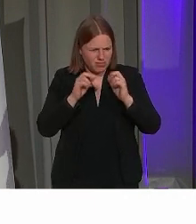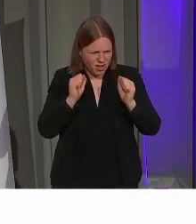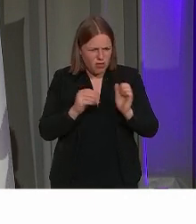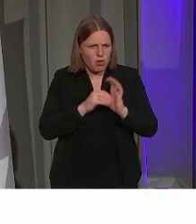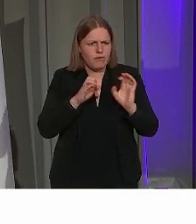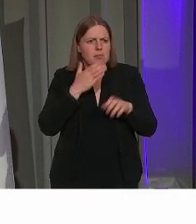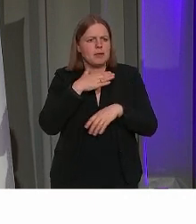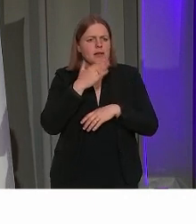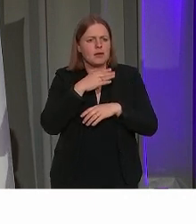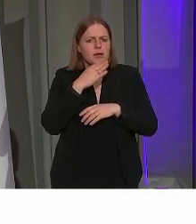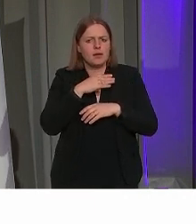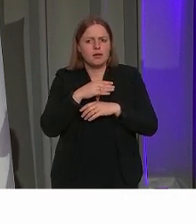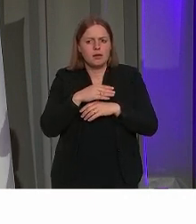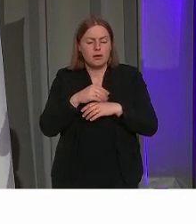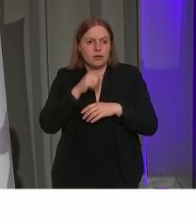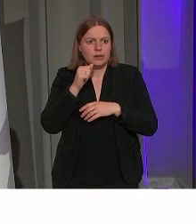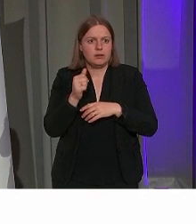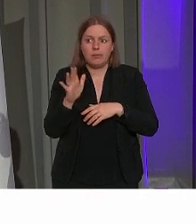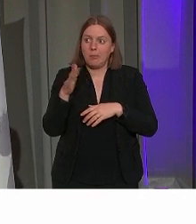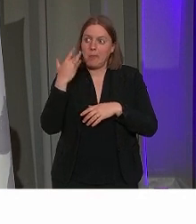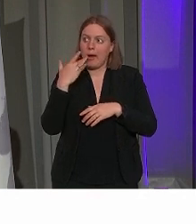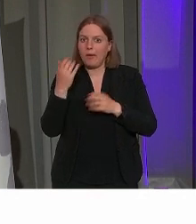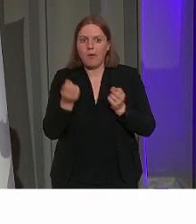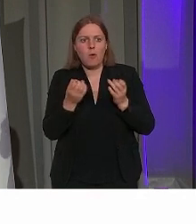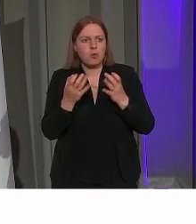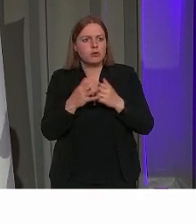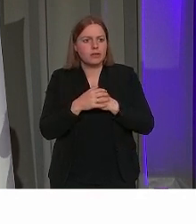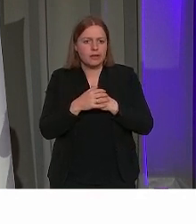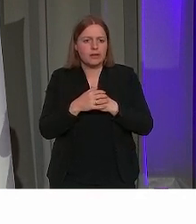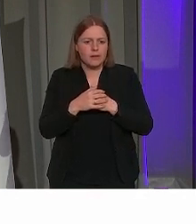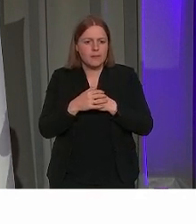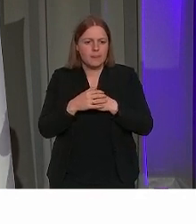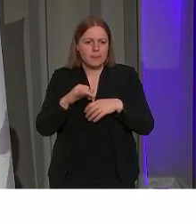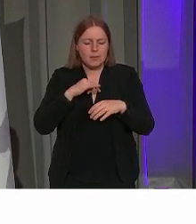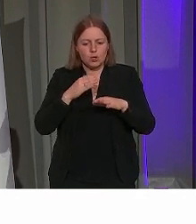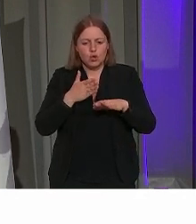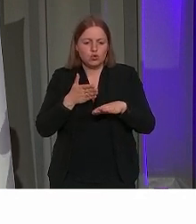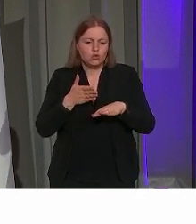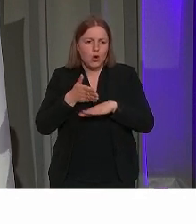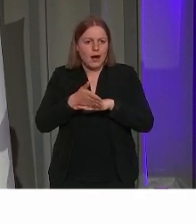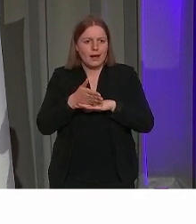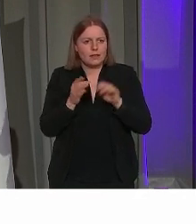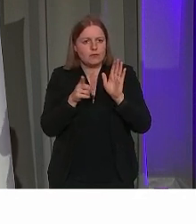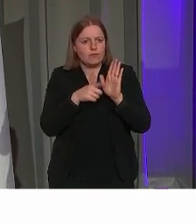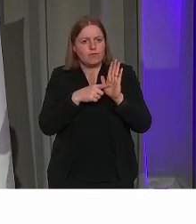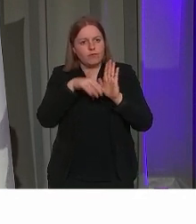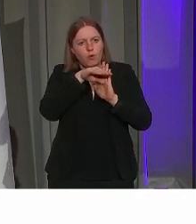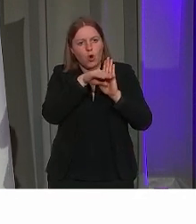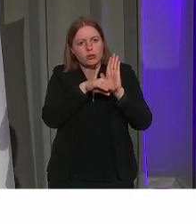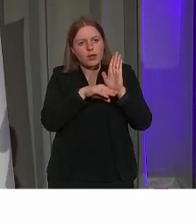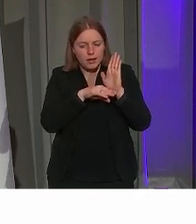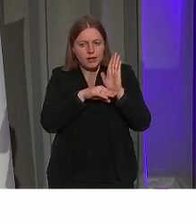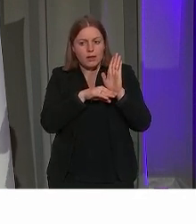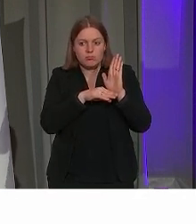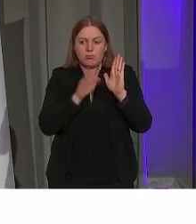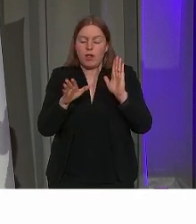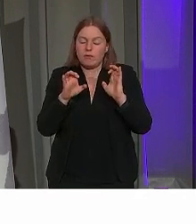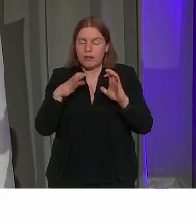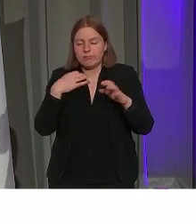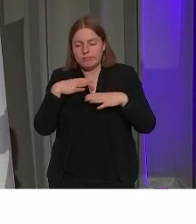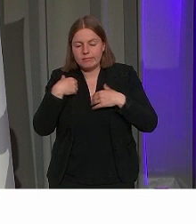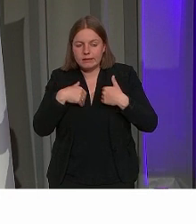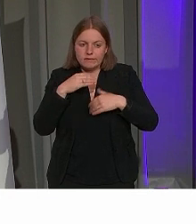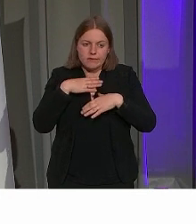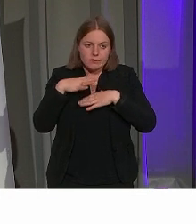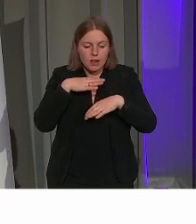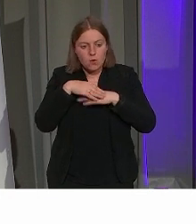the center of a city, we do know that it can be made better. We know that, of